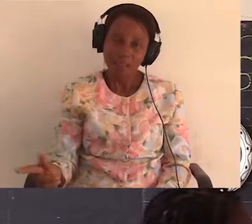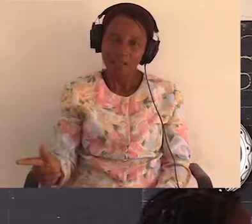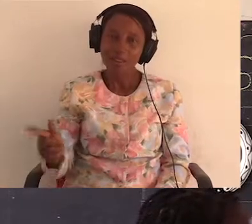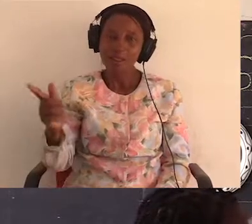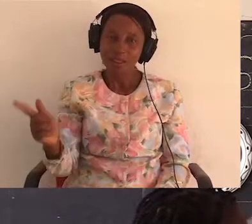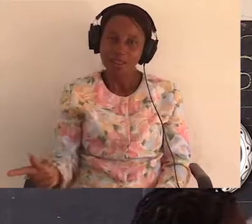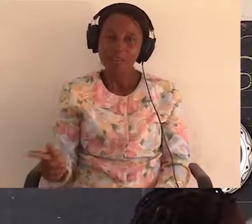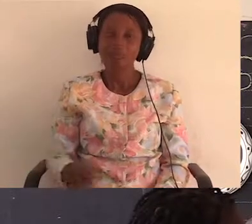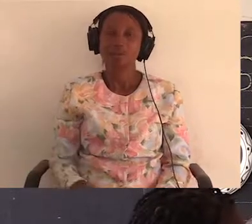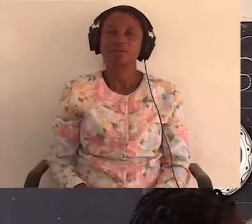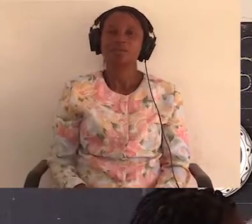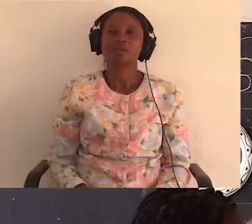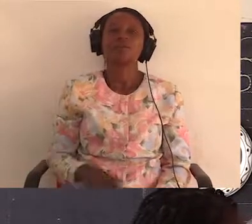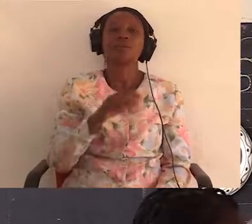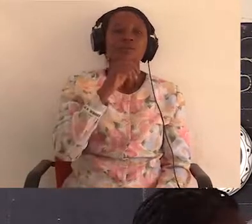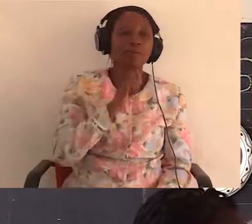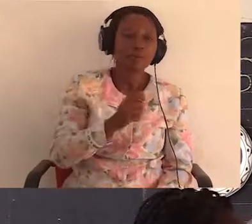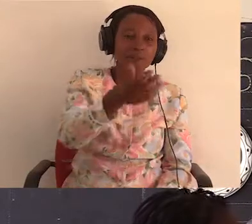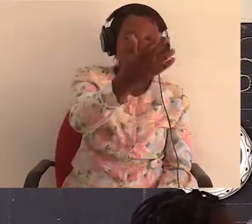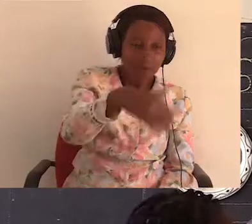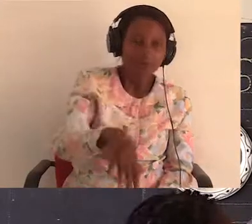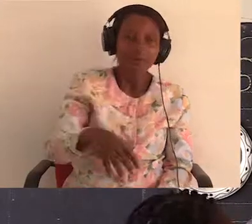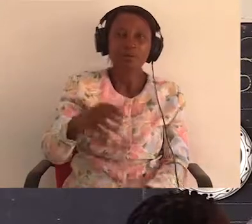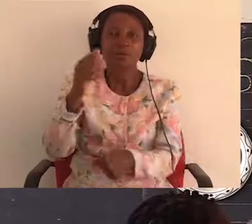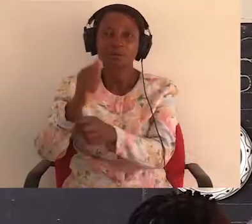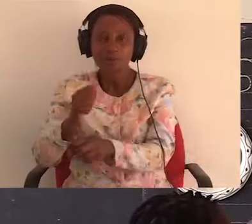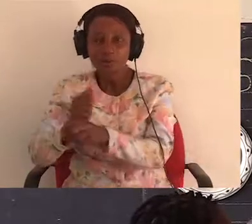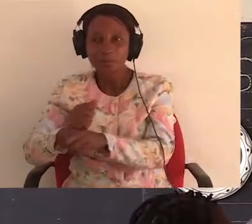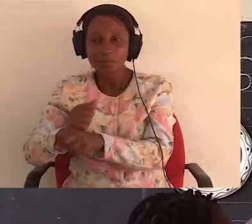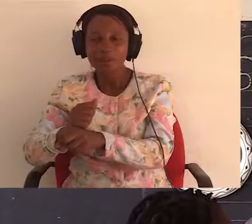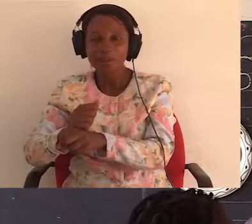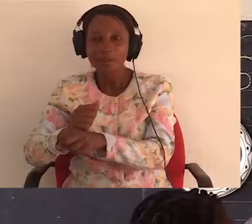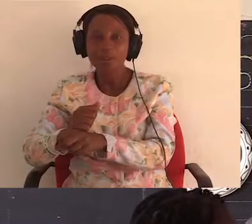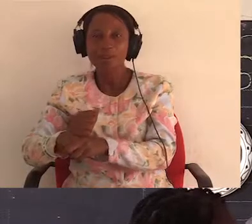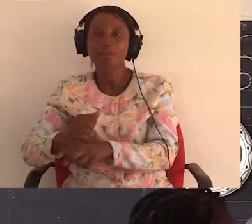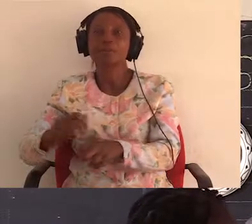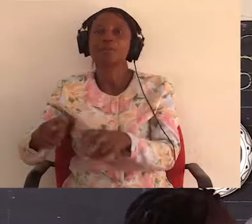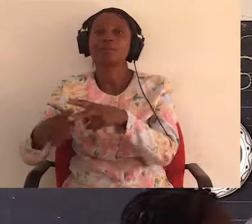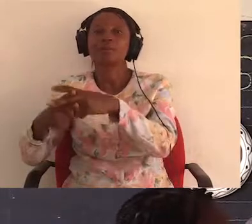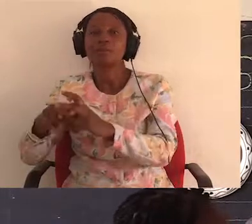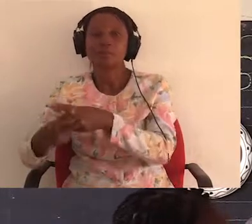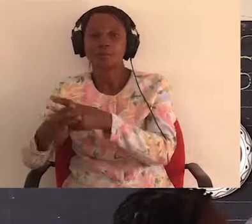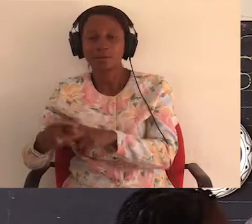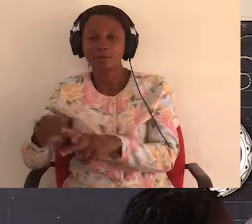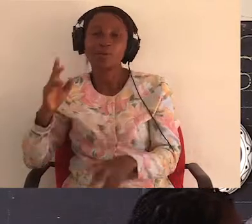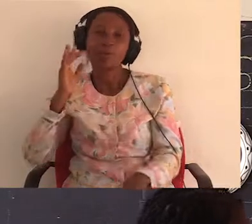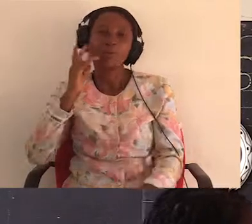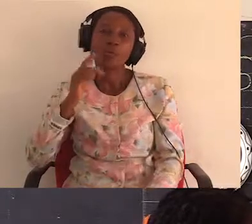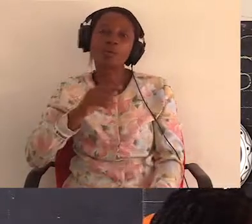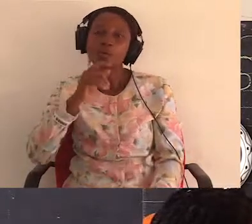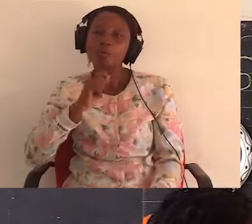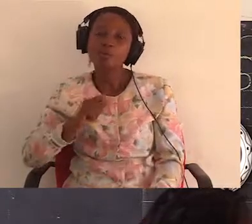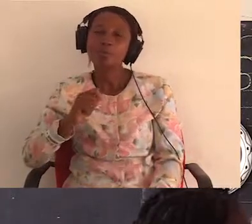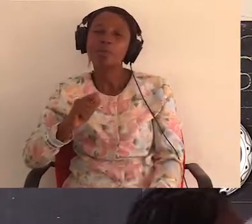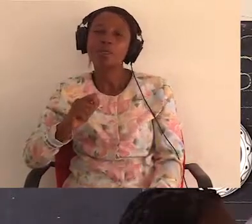plumber has called to unblock it. When the sink is unblocked, the water goes